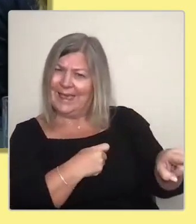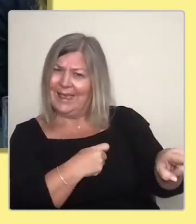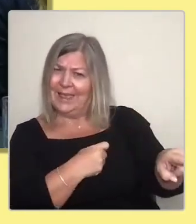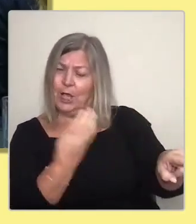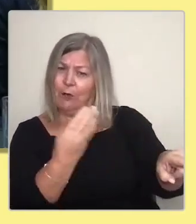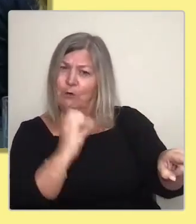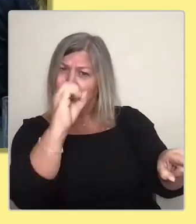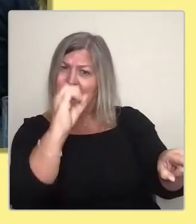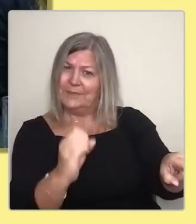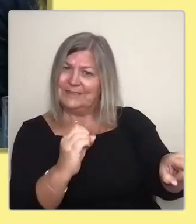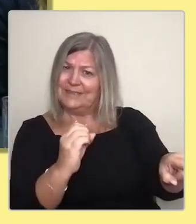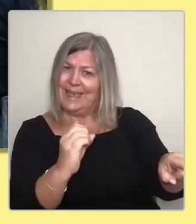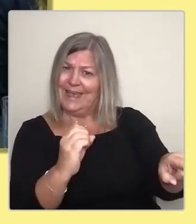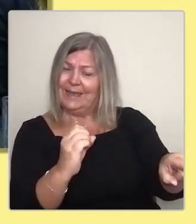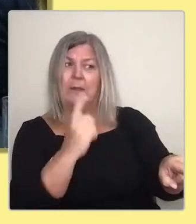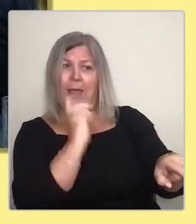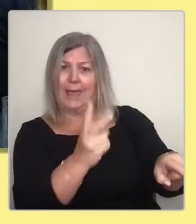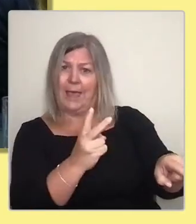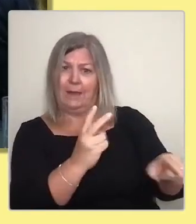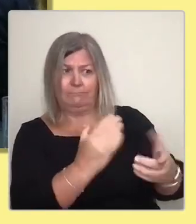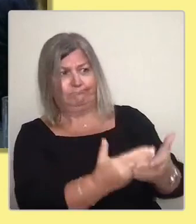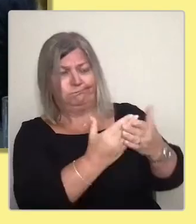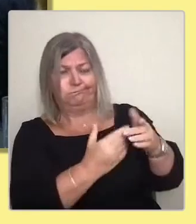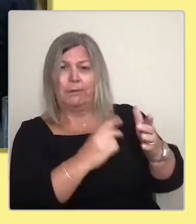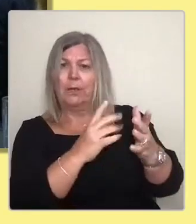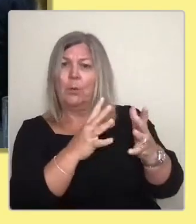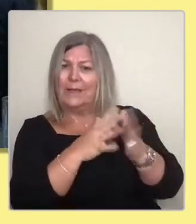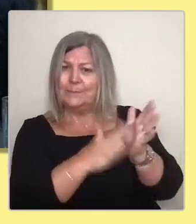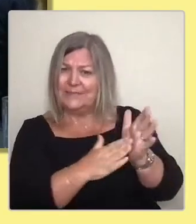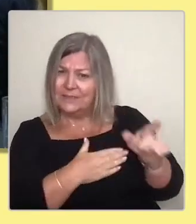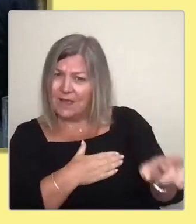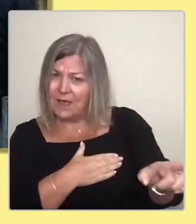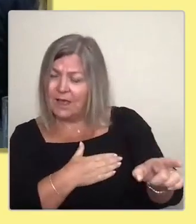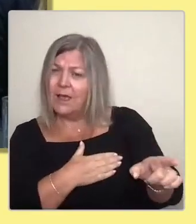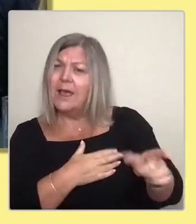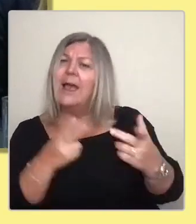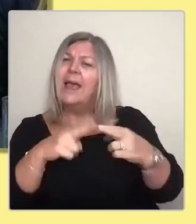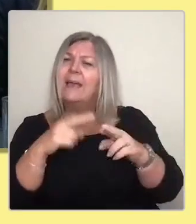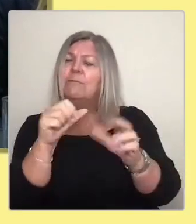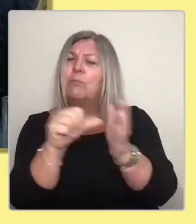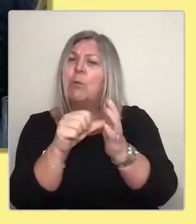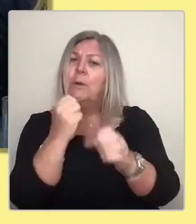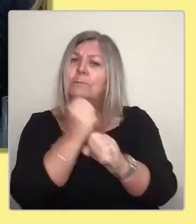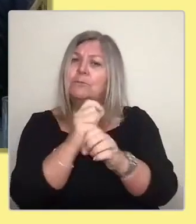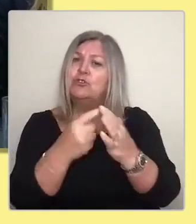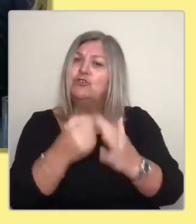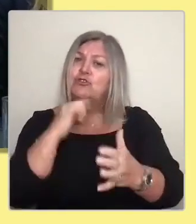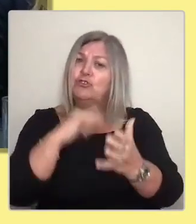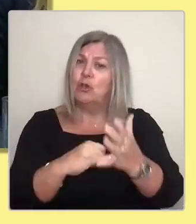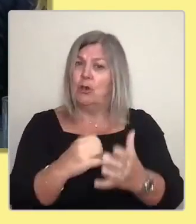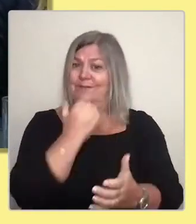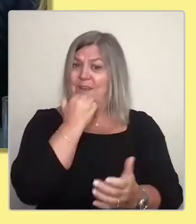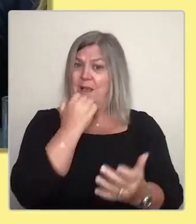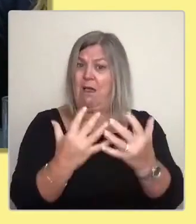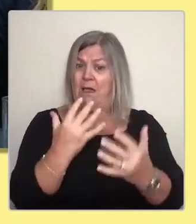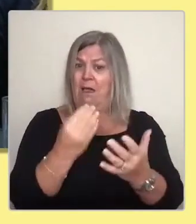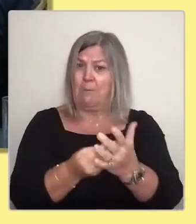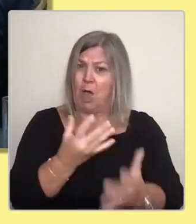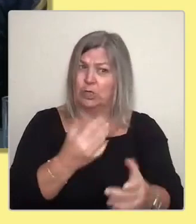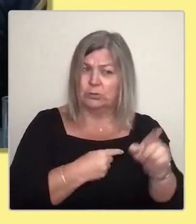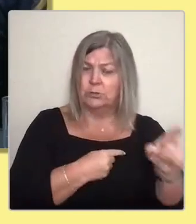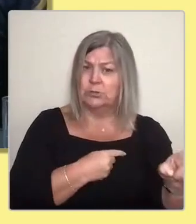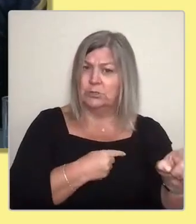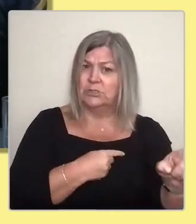spent reserved to Westminster? Looks to me that if there's a problem with the JERS figures, the problem is how Scotland is being run right now as part of